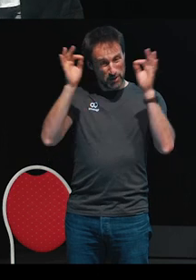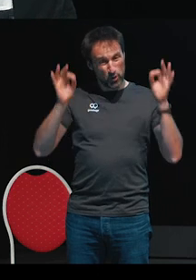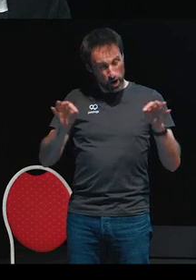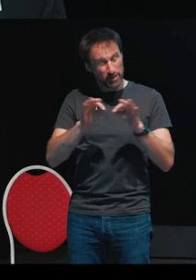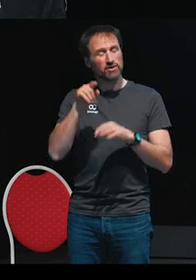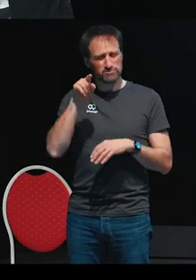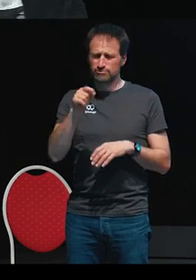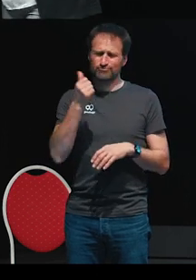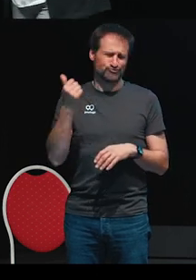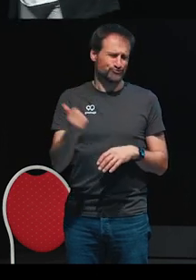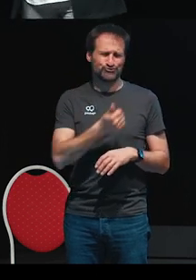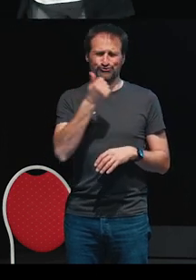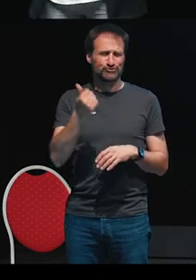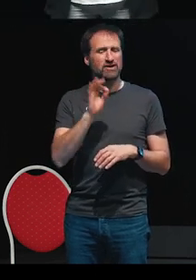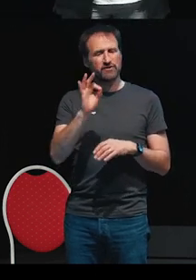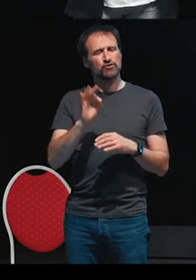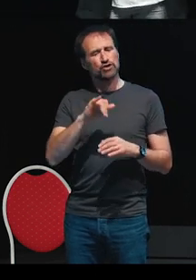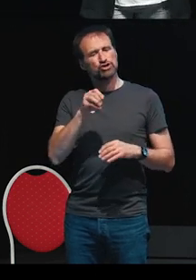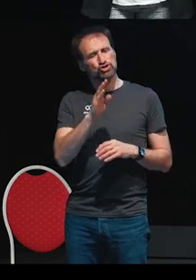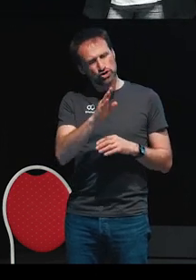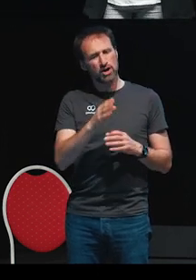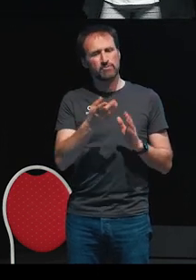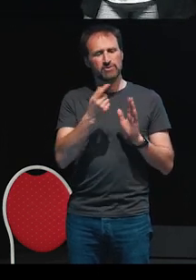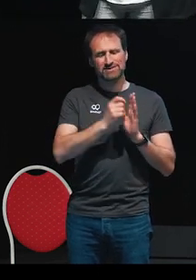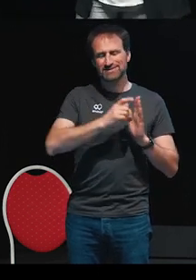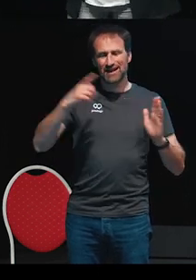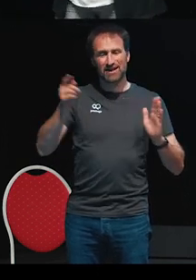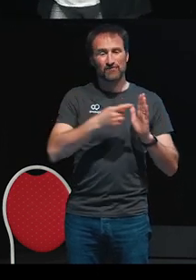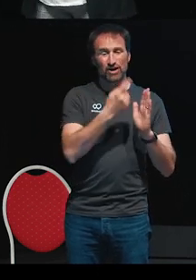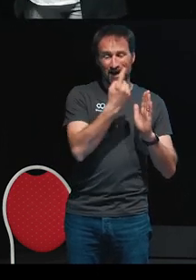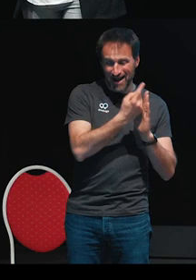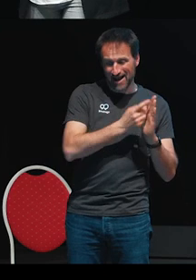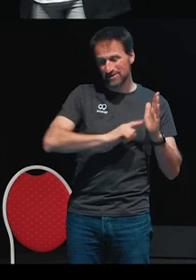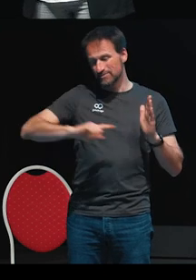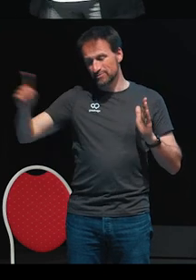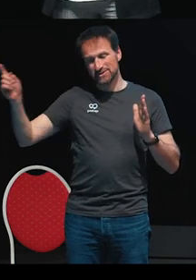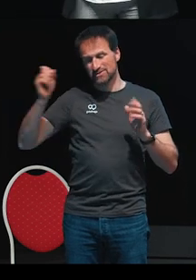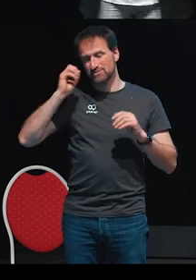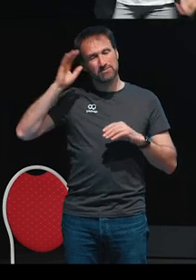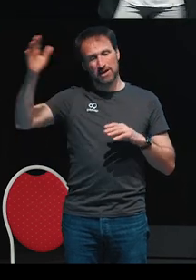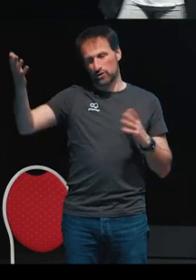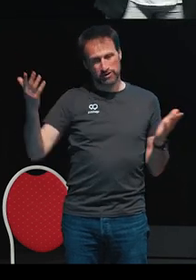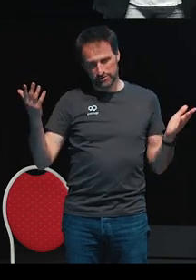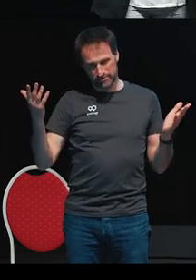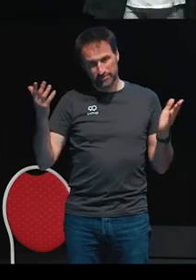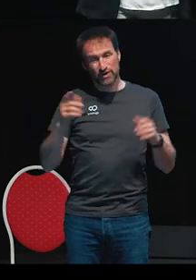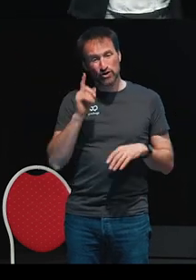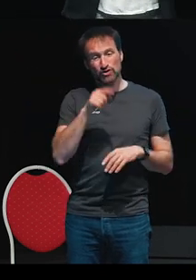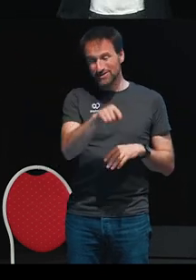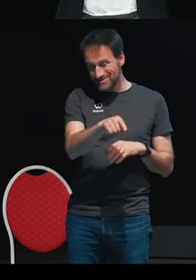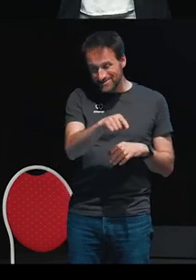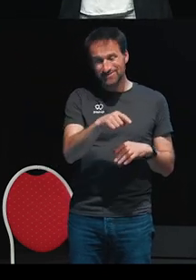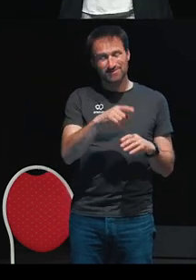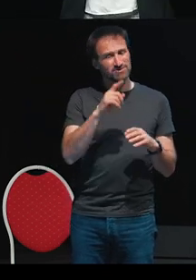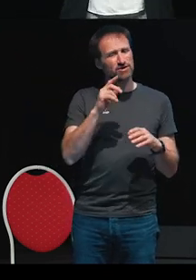to process jobs and to scale from one machine to 1,000. Would do it well, and they have a really nice